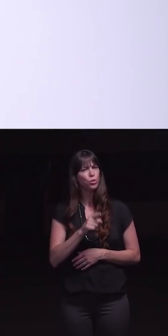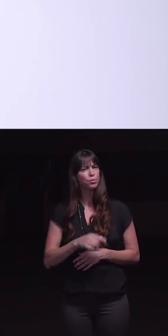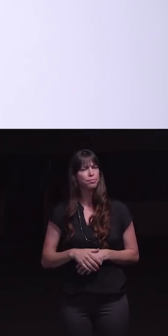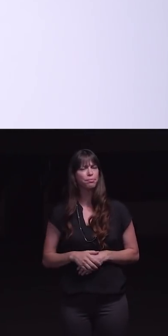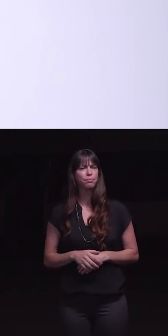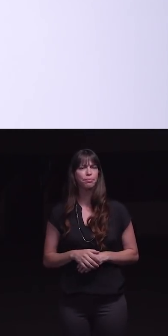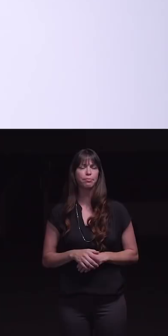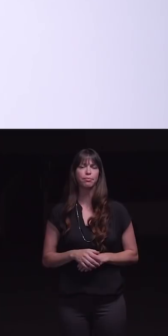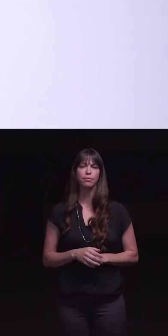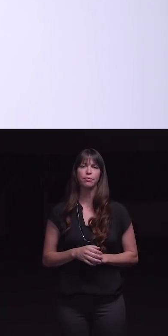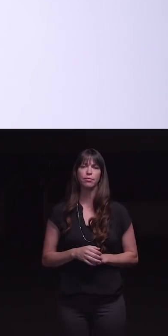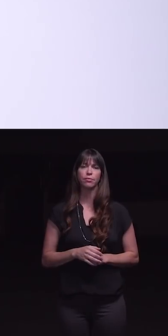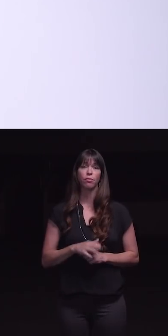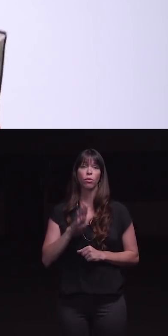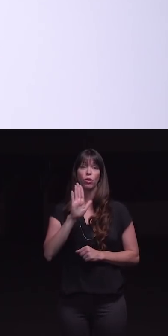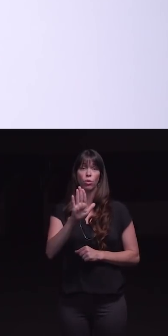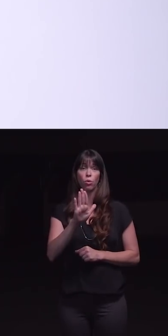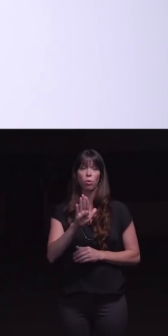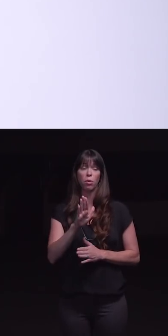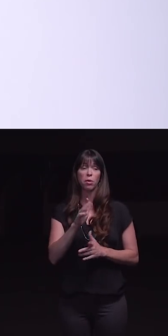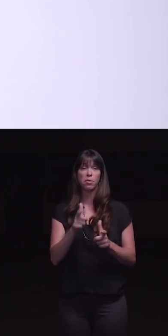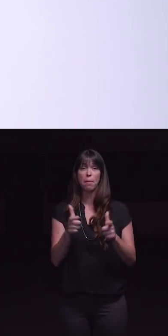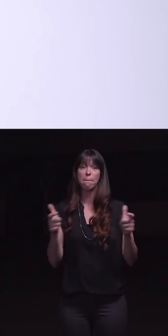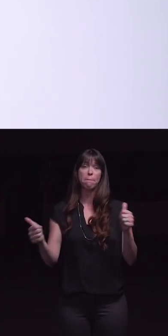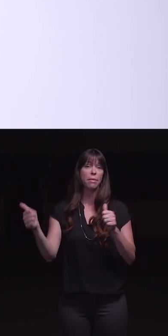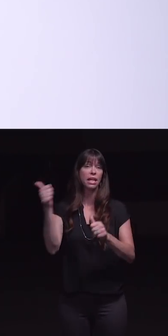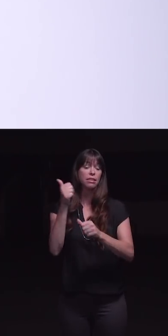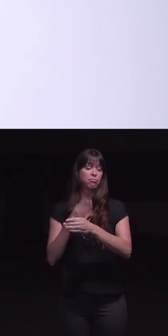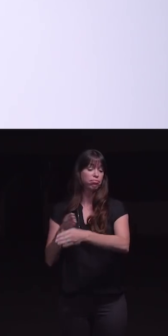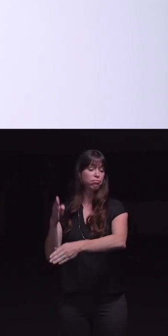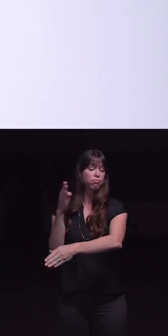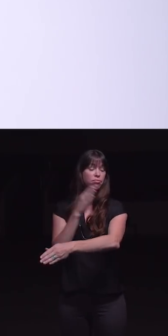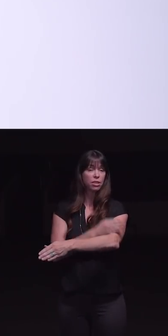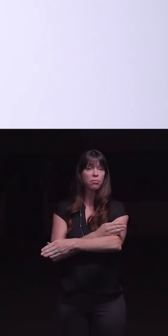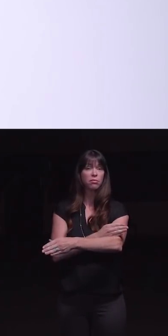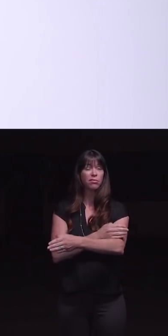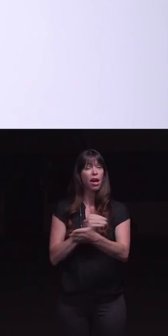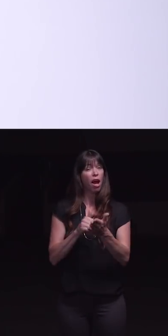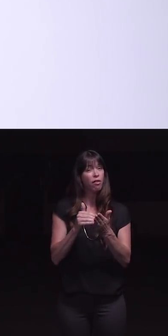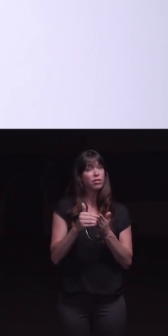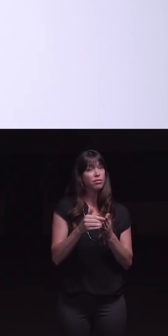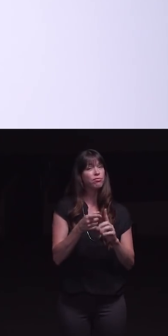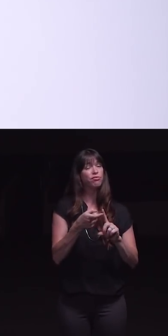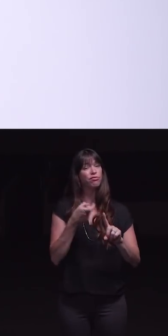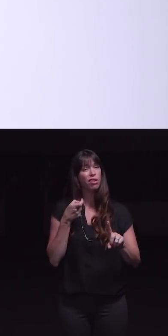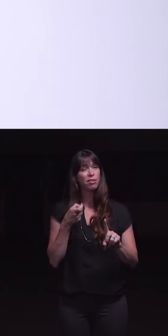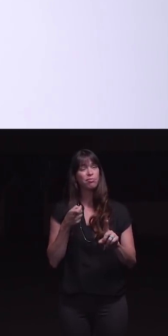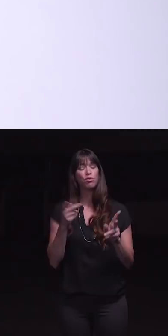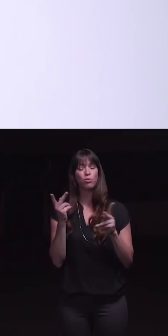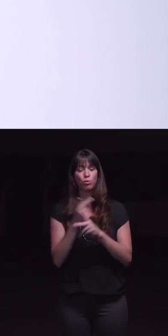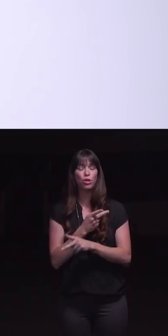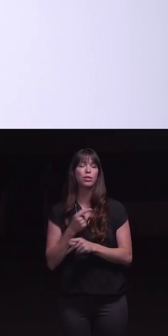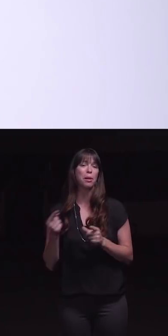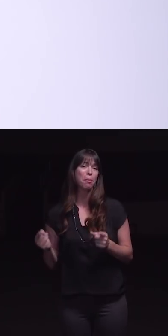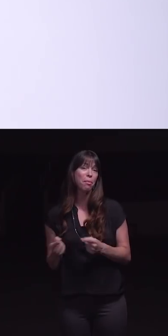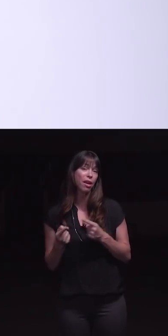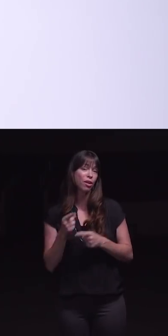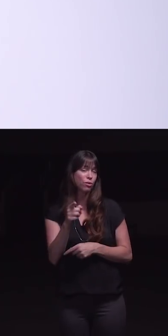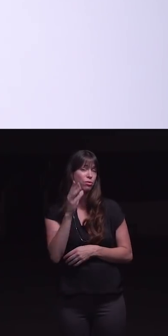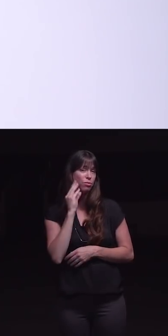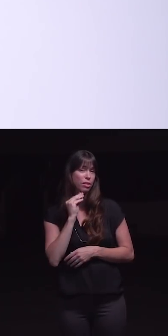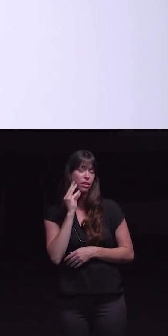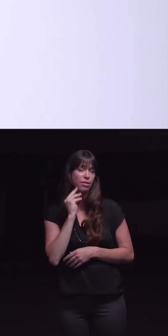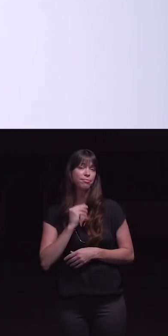this. Your greatest gains in life come often through some of the greatest pain that you've